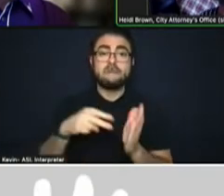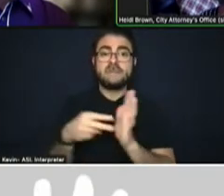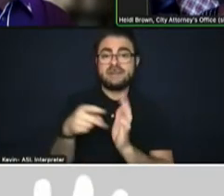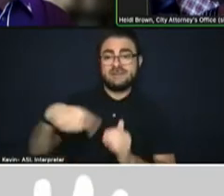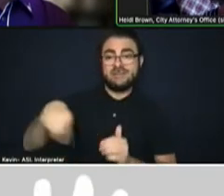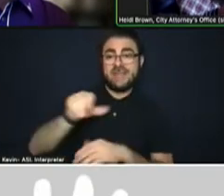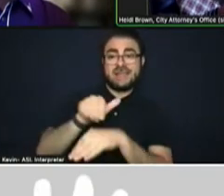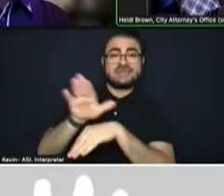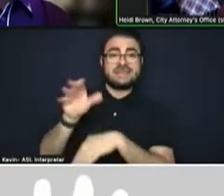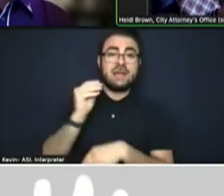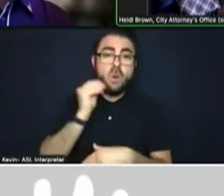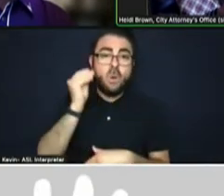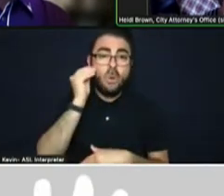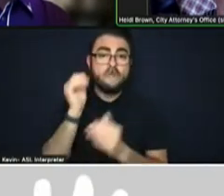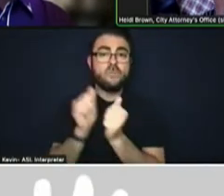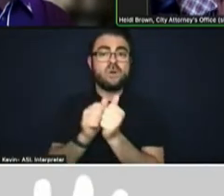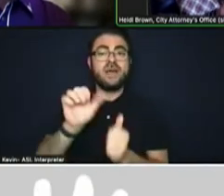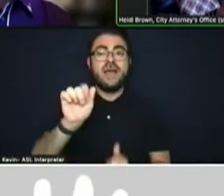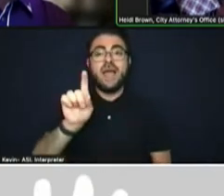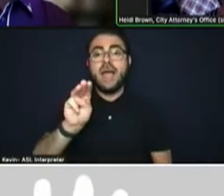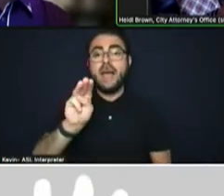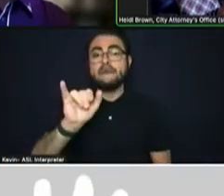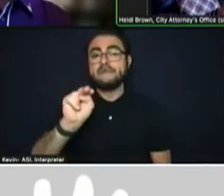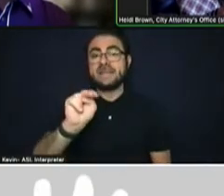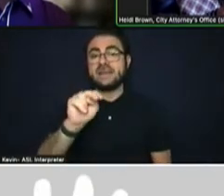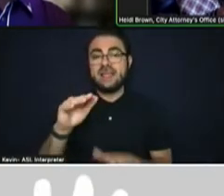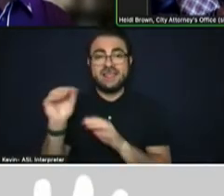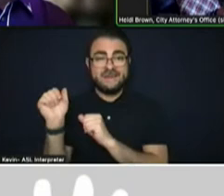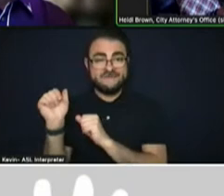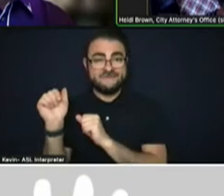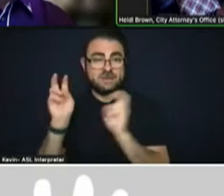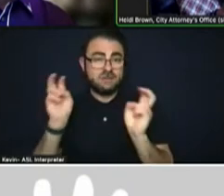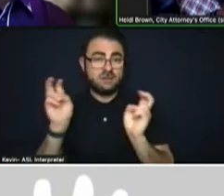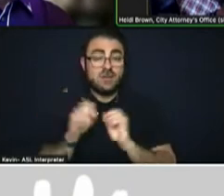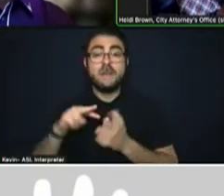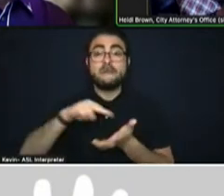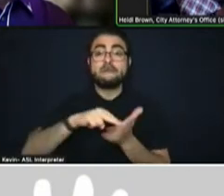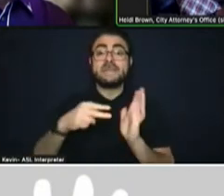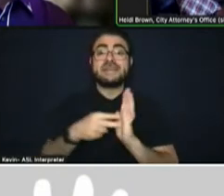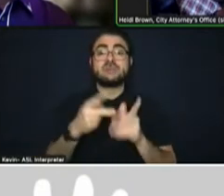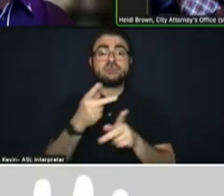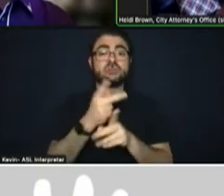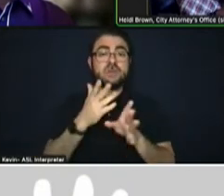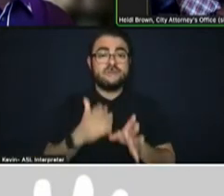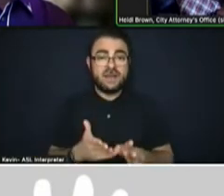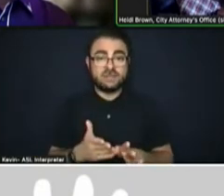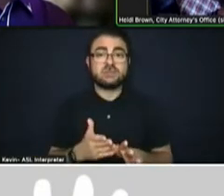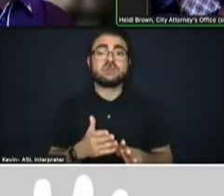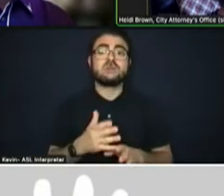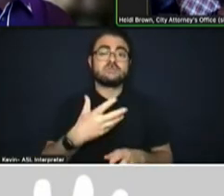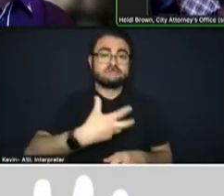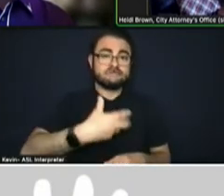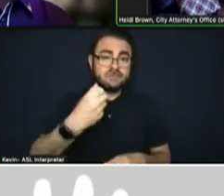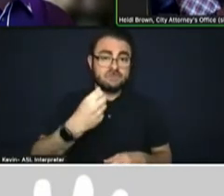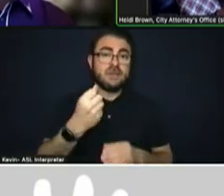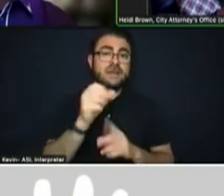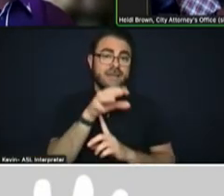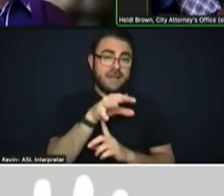leave. And so in that instance, the supervisor will take the camera and ensure that the footage is